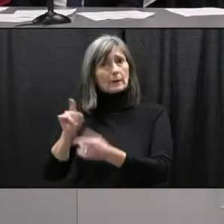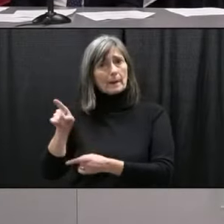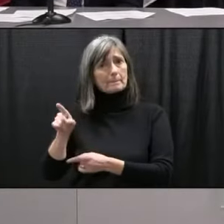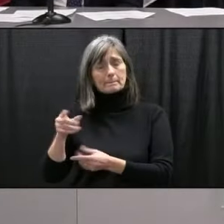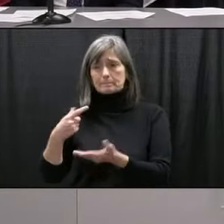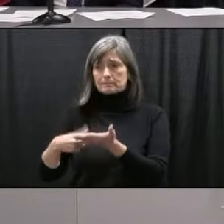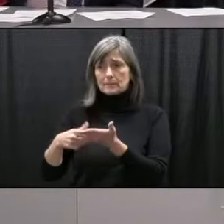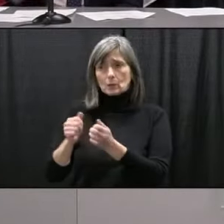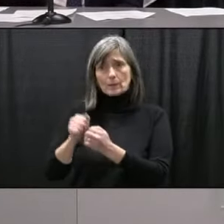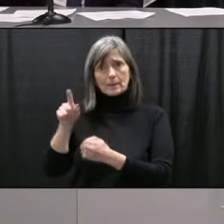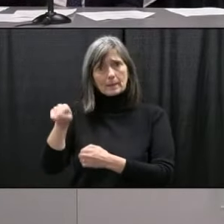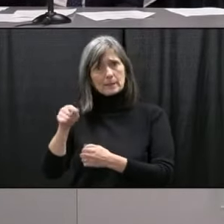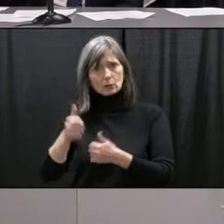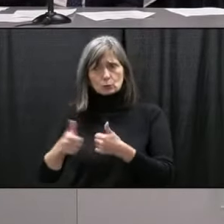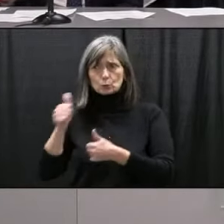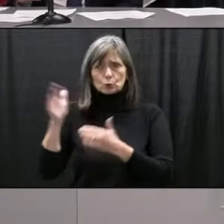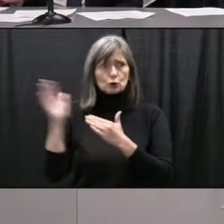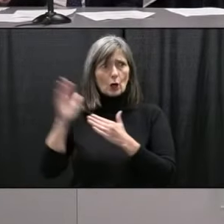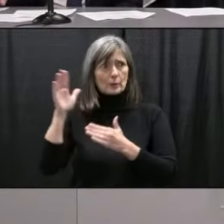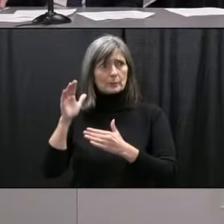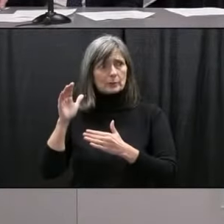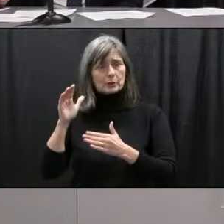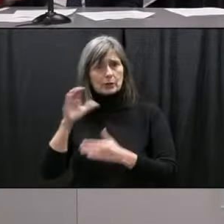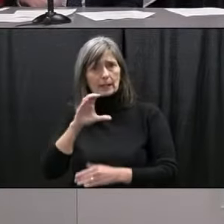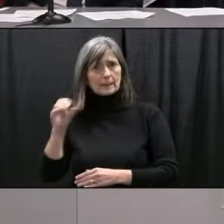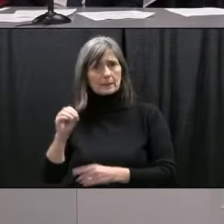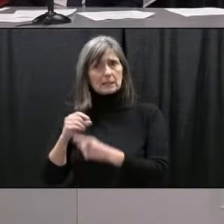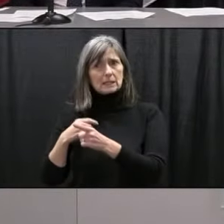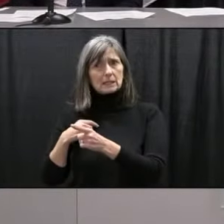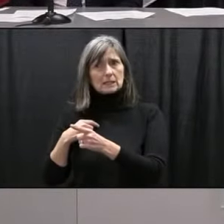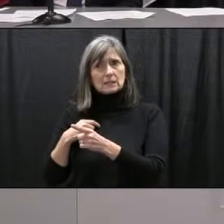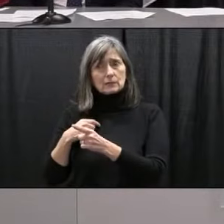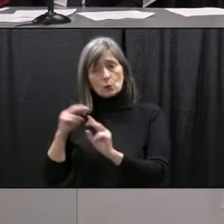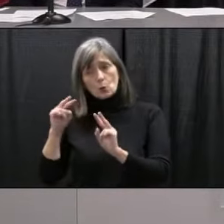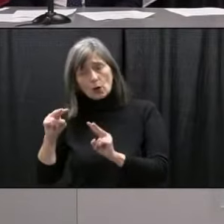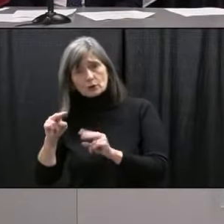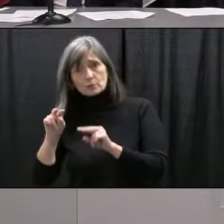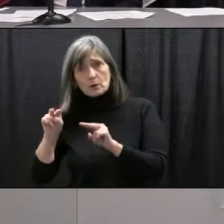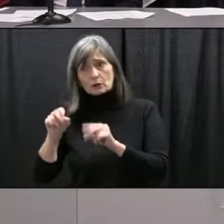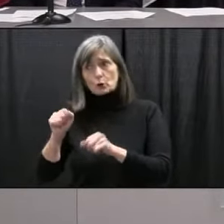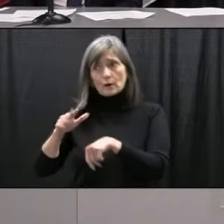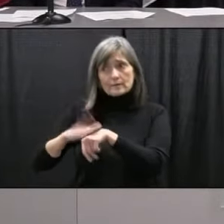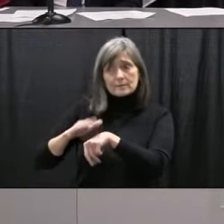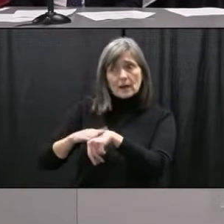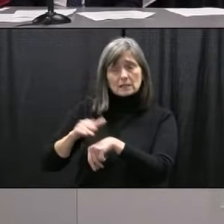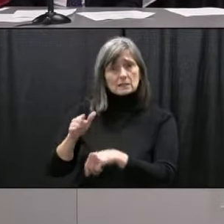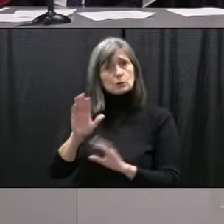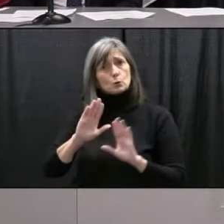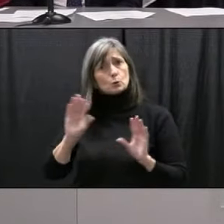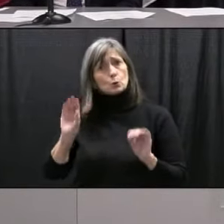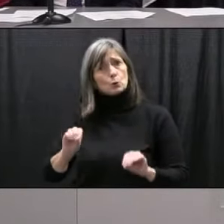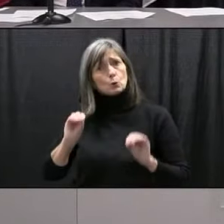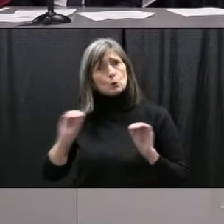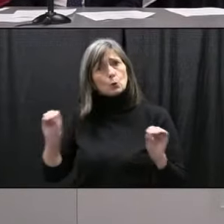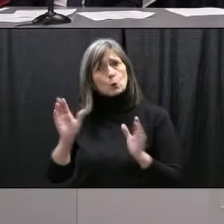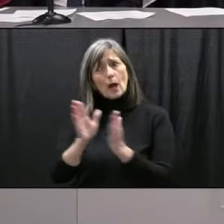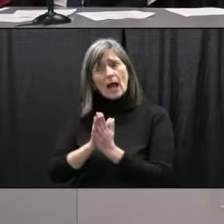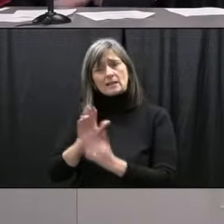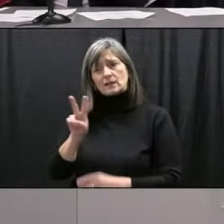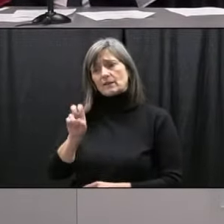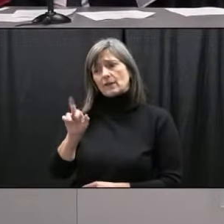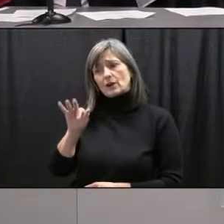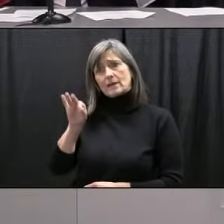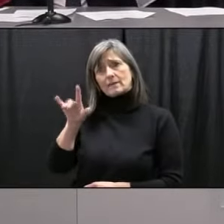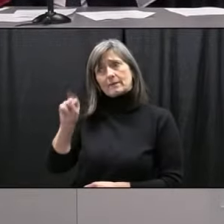consulted, either before the attack for security or monitoring, or afterward for advice on what to do. Why not avail of